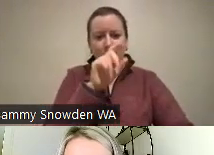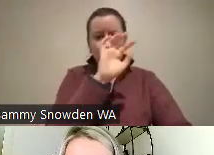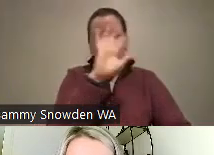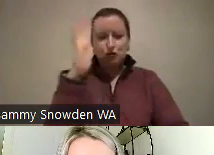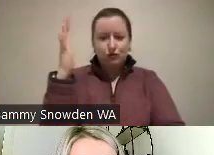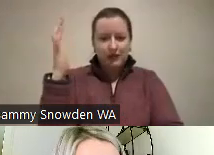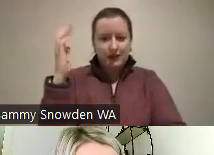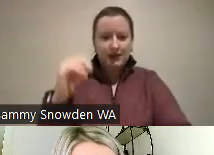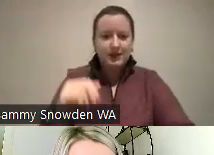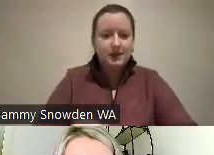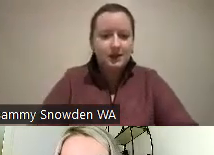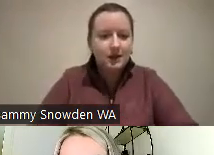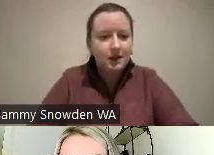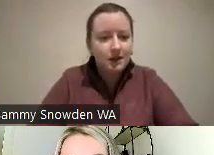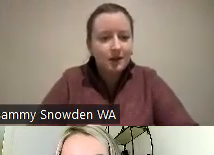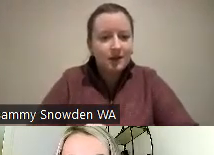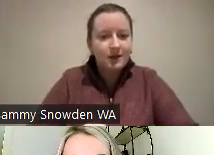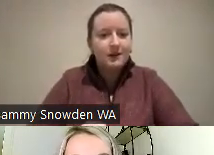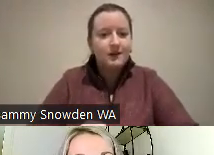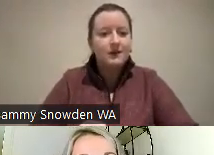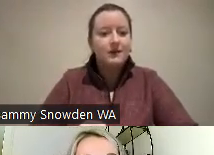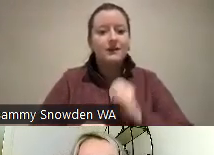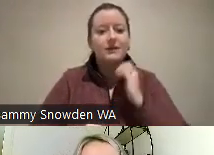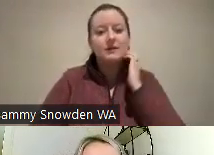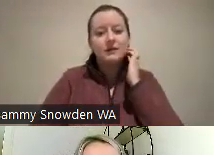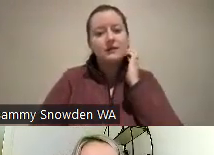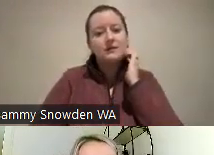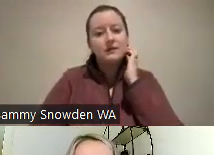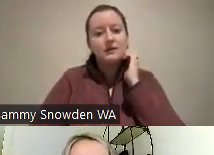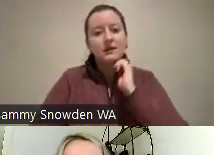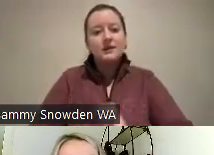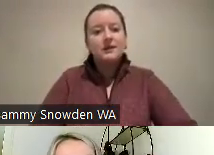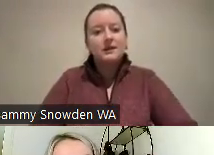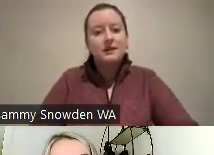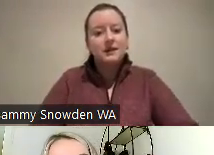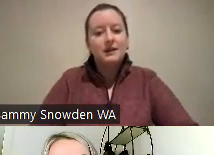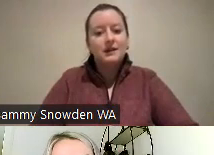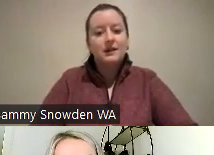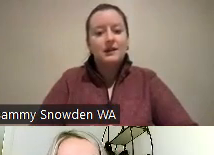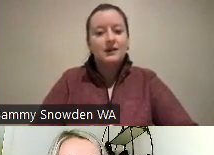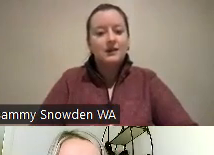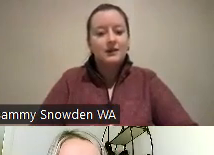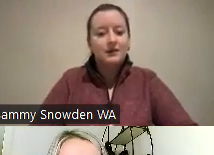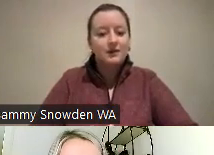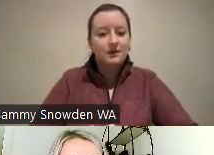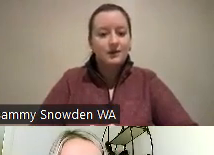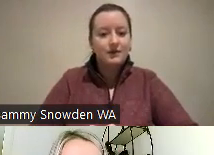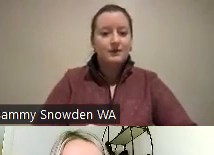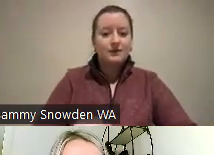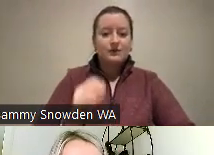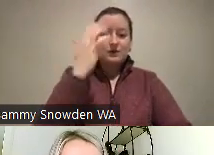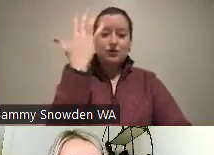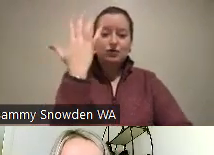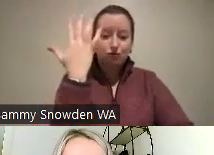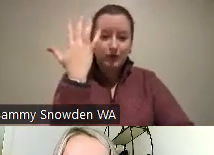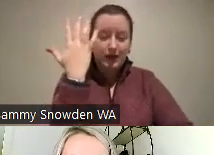whole wood tree, which is in fact the camphor tree, and it's the whole wood is taken from